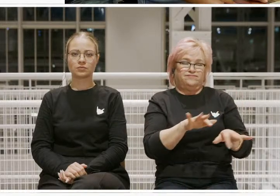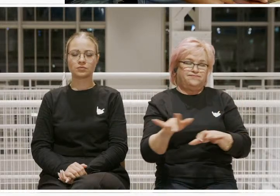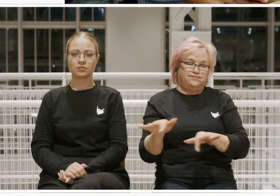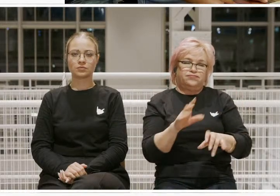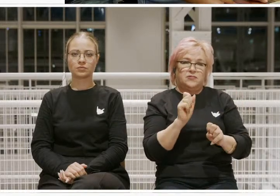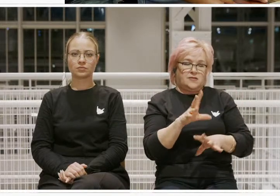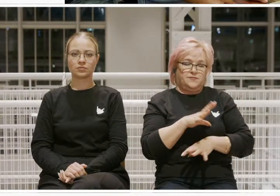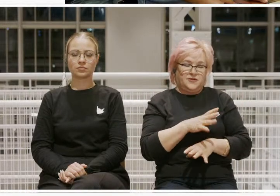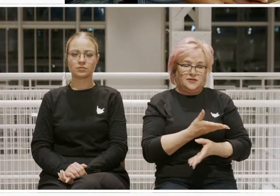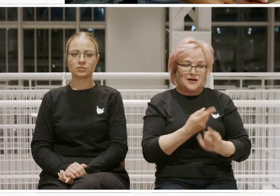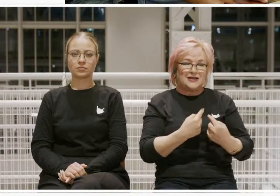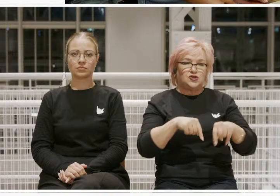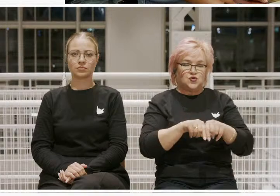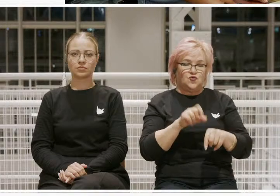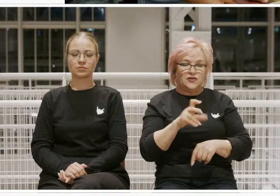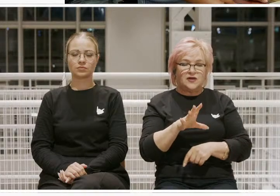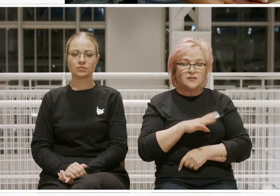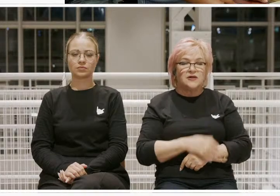Danarto,